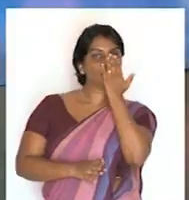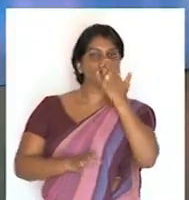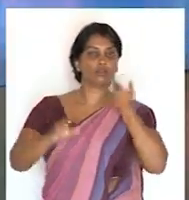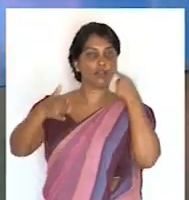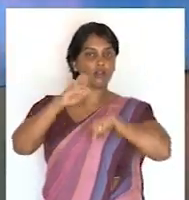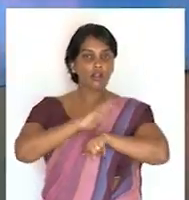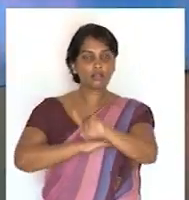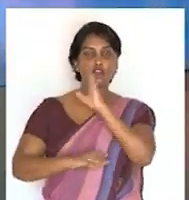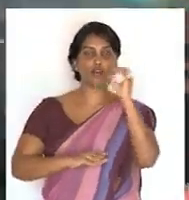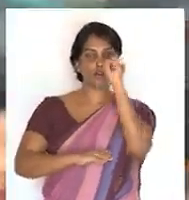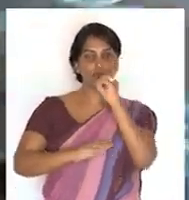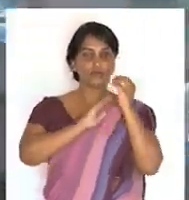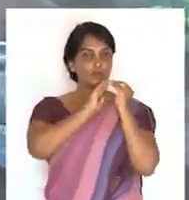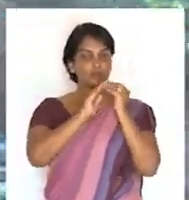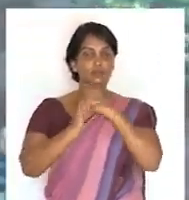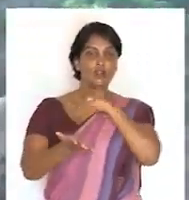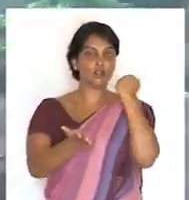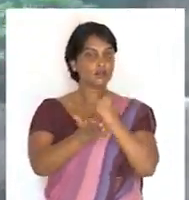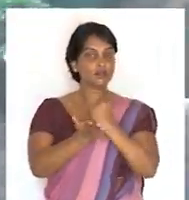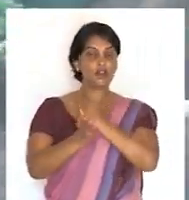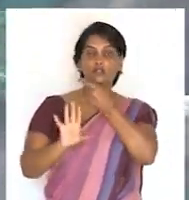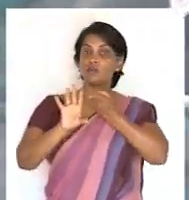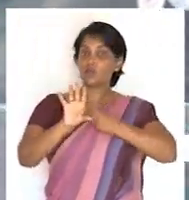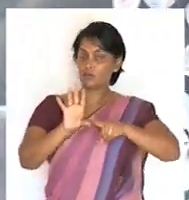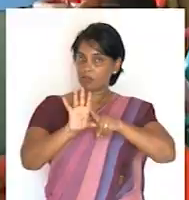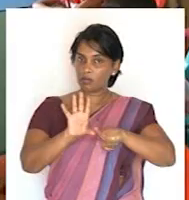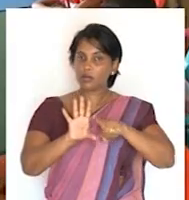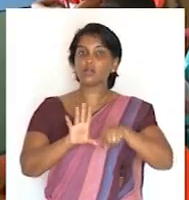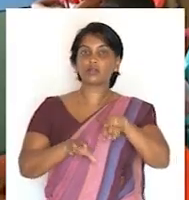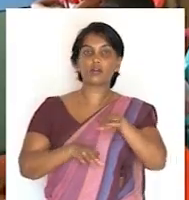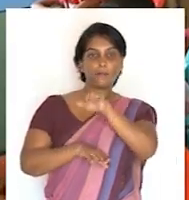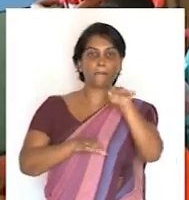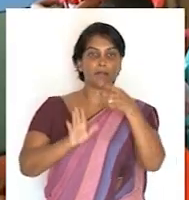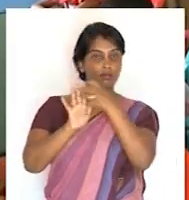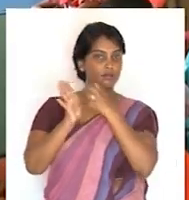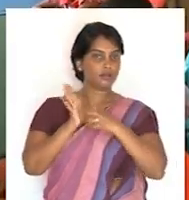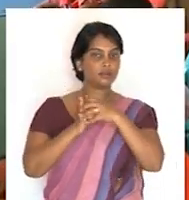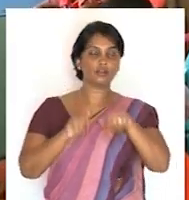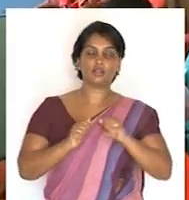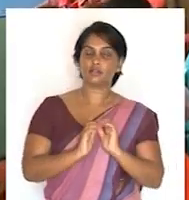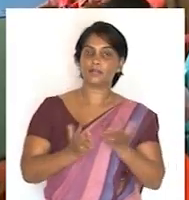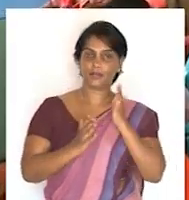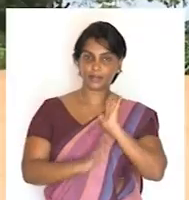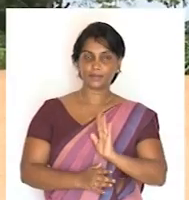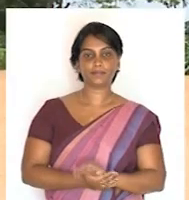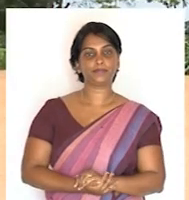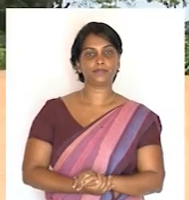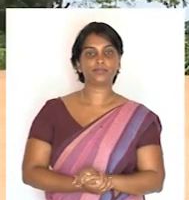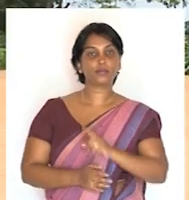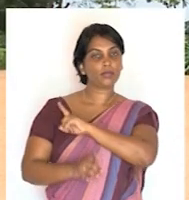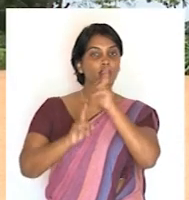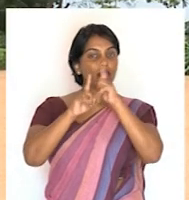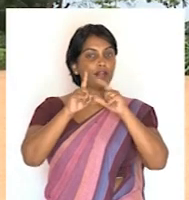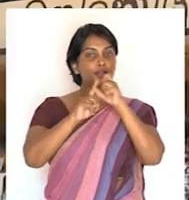needs. Courses are conducted island-wide in several areas. Higher officials of the Ministry